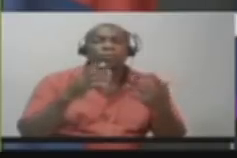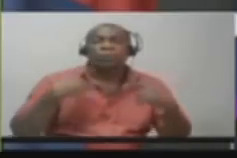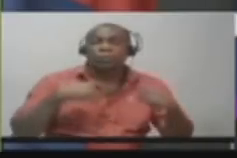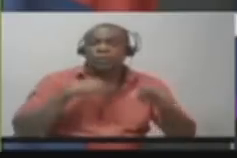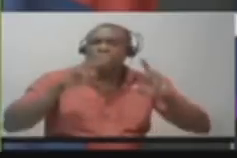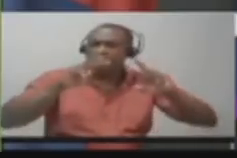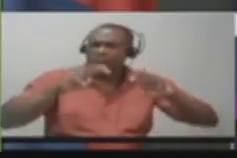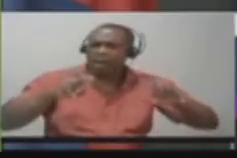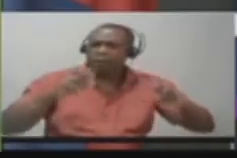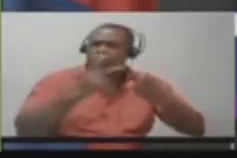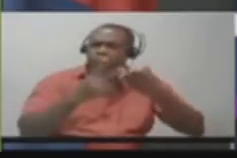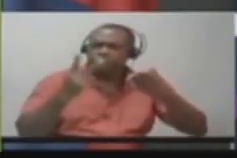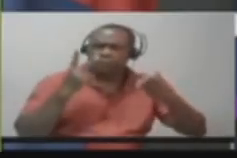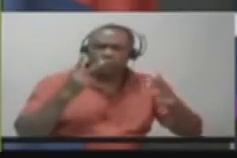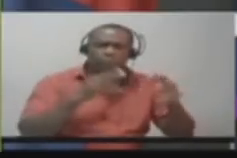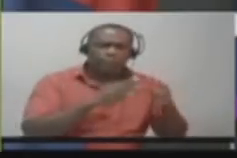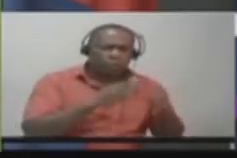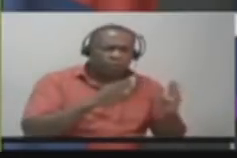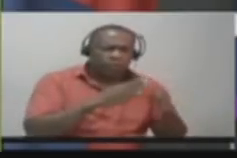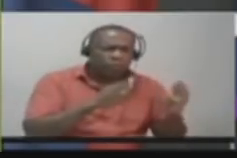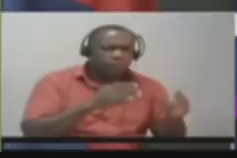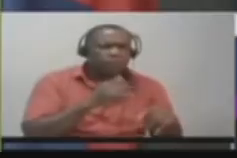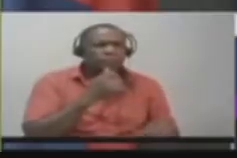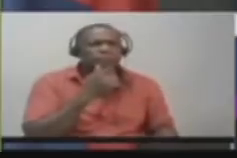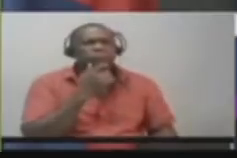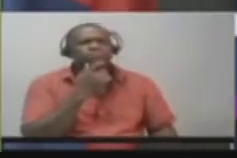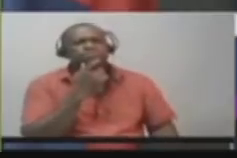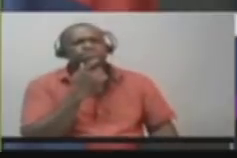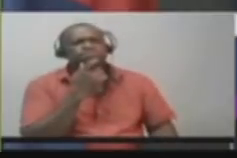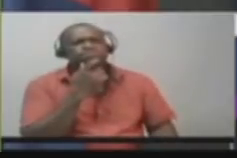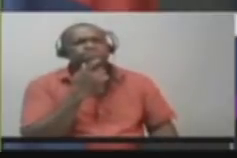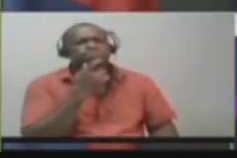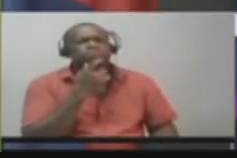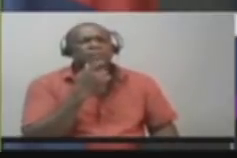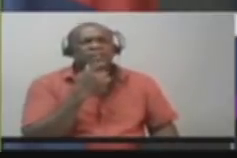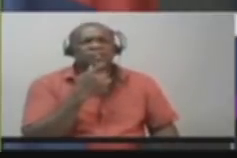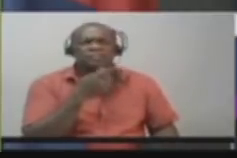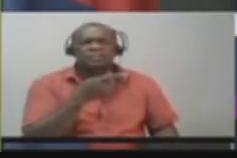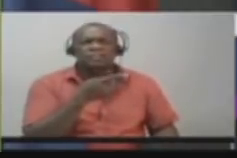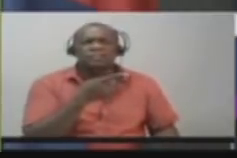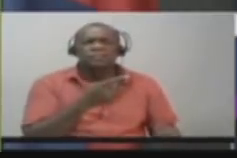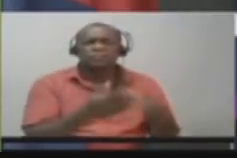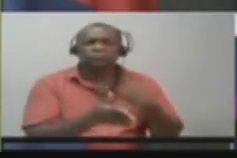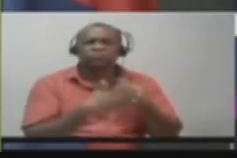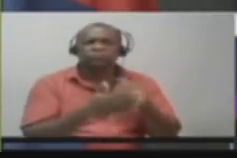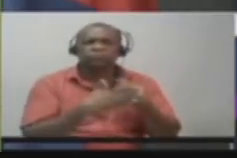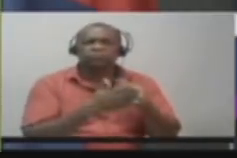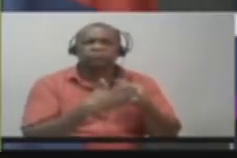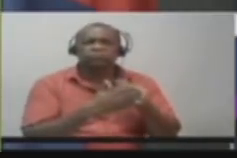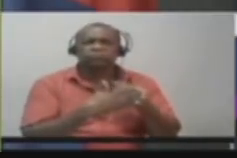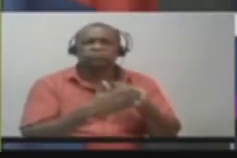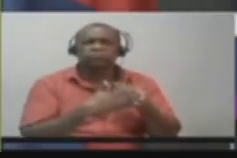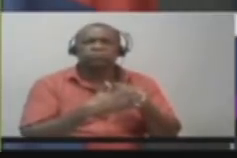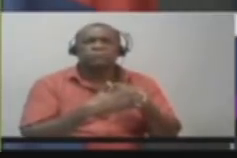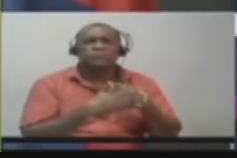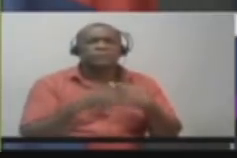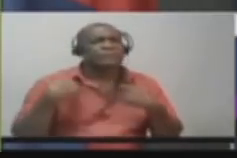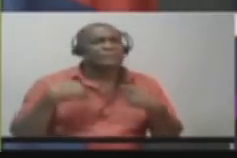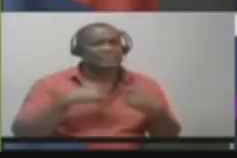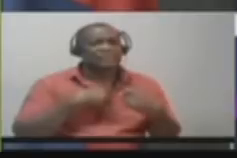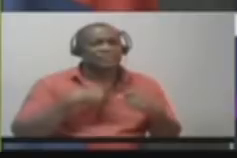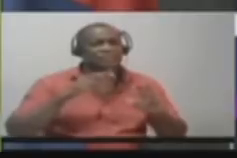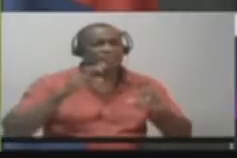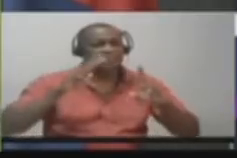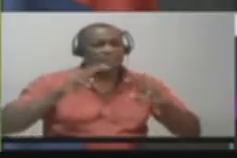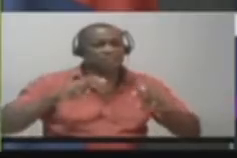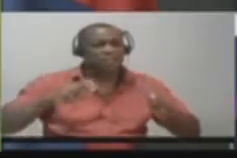time, and that cautions us to watch what we're doing now and be